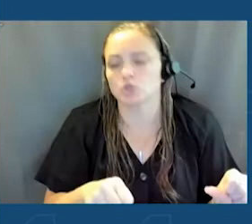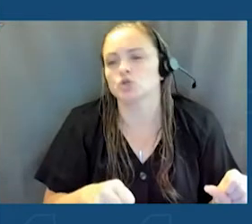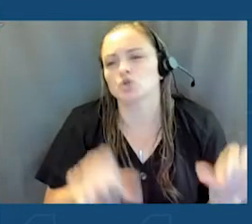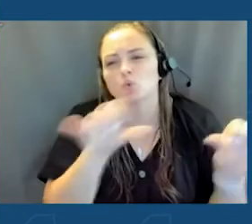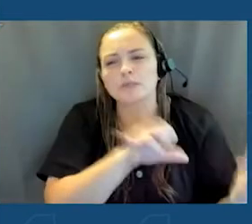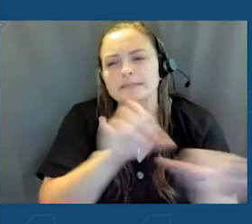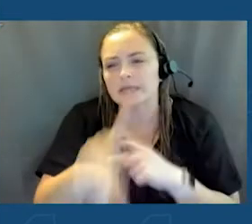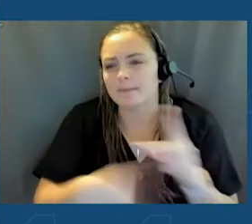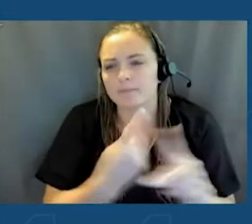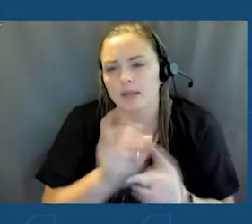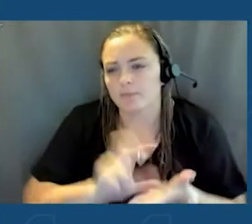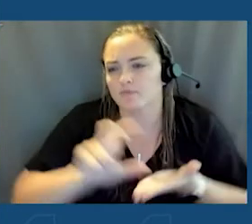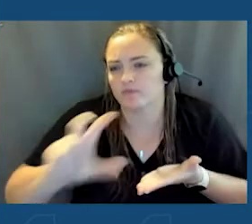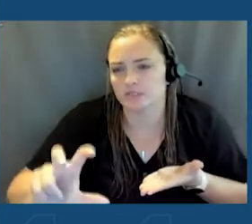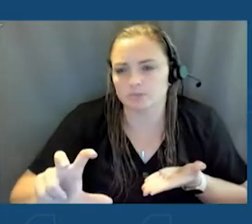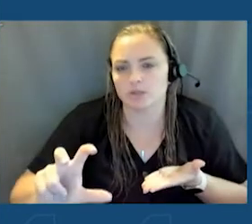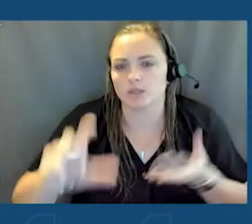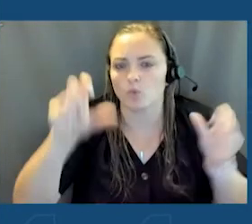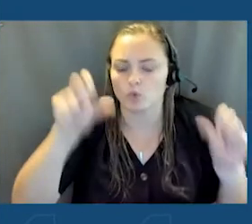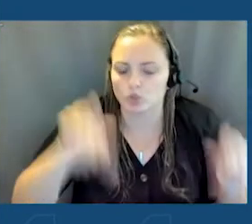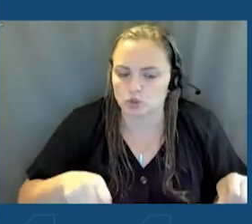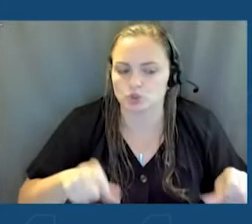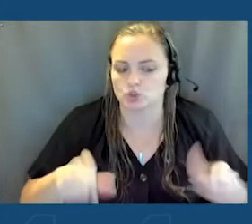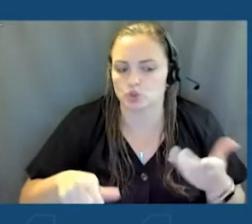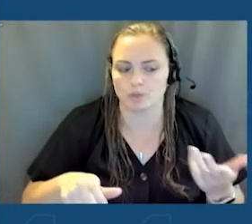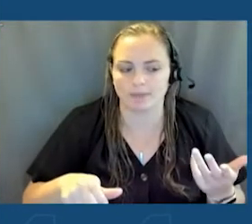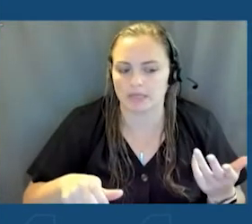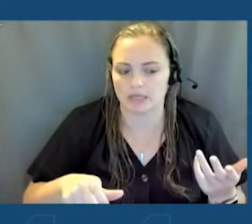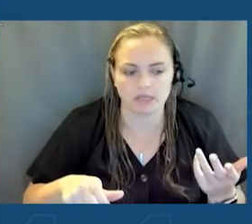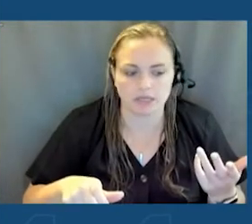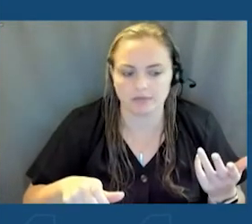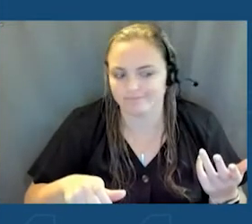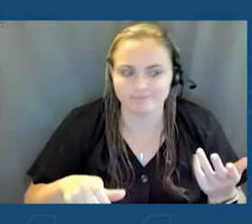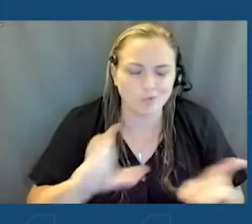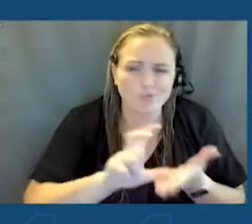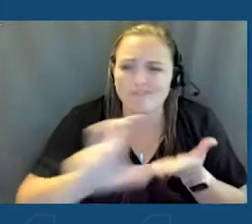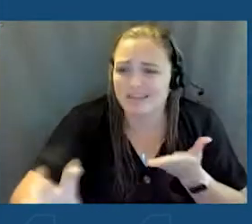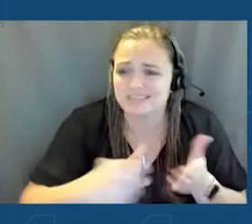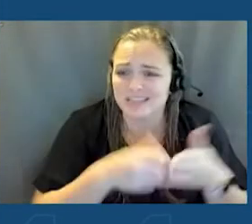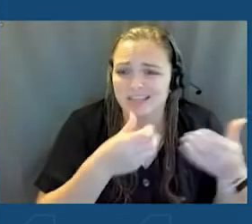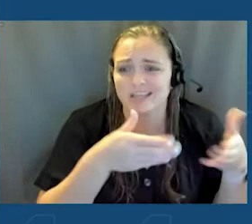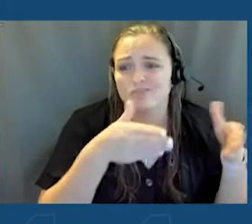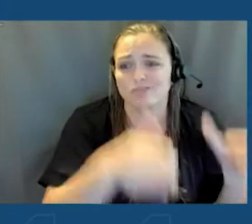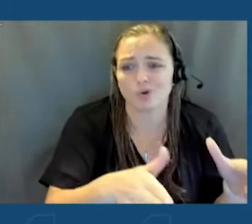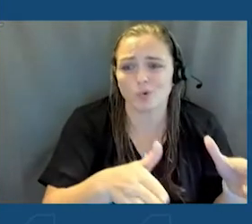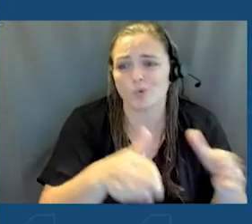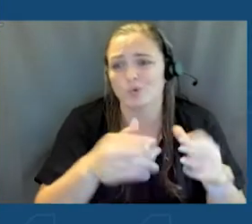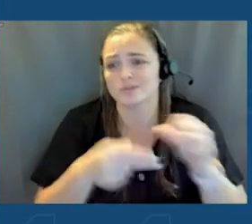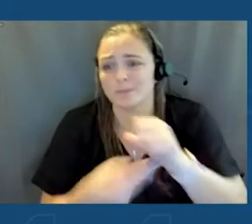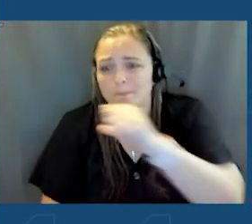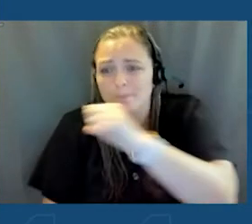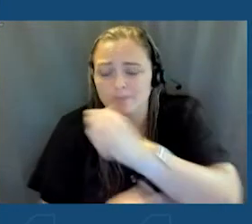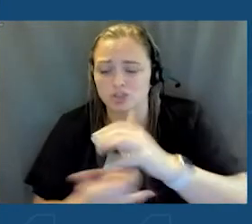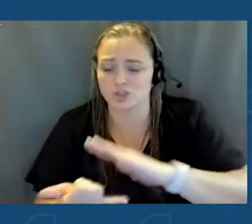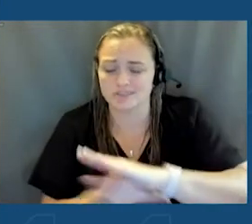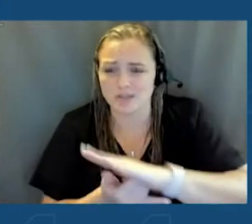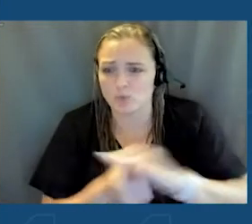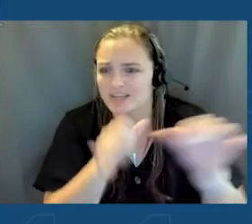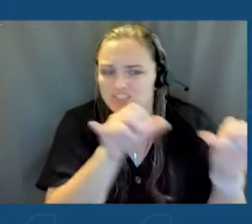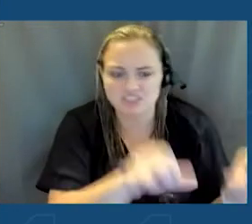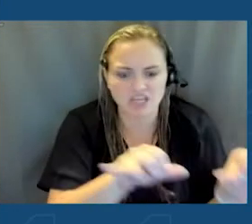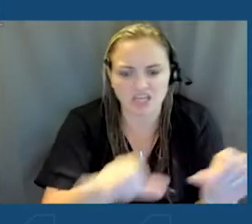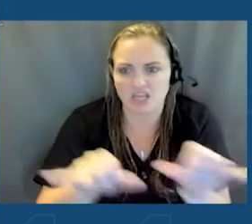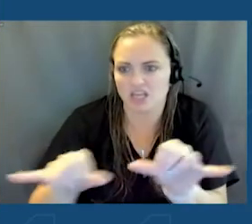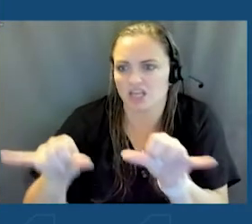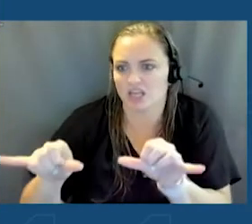of investment we should be making as we invest in roads and bridges and subways. It's the same. And it takes